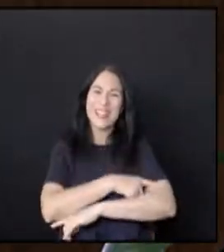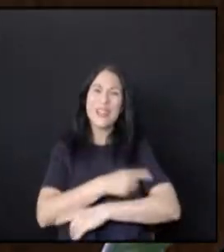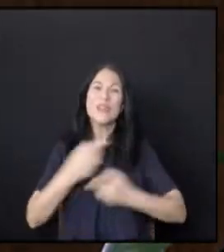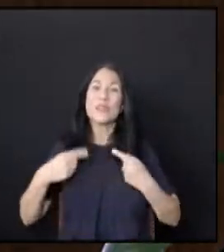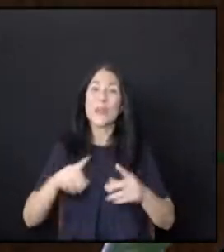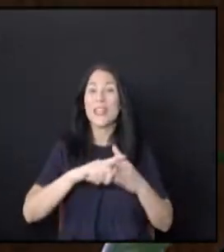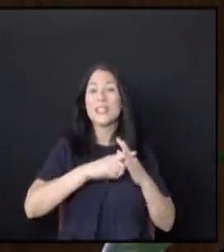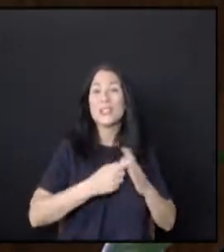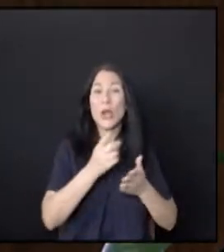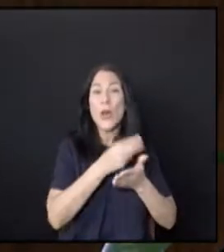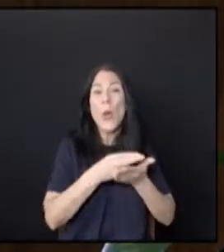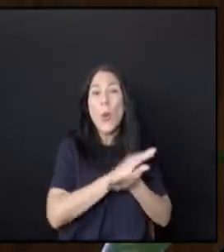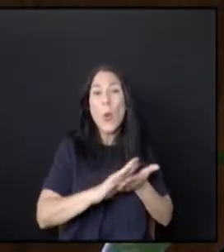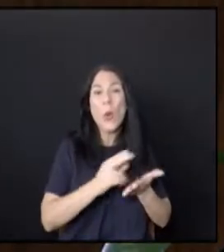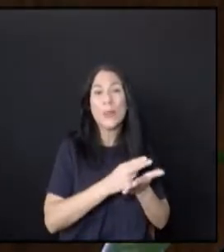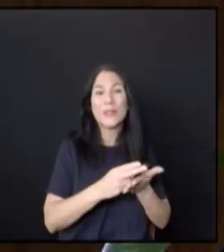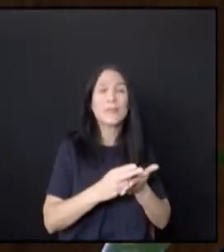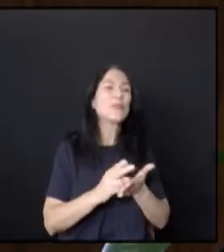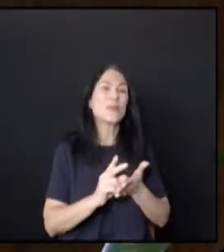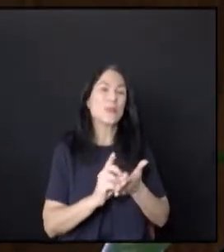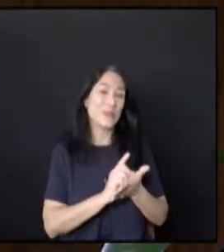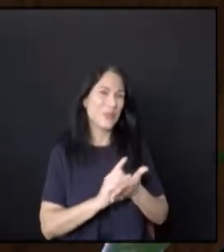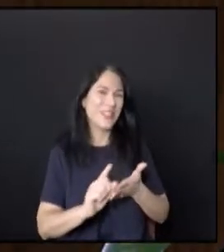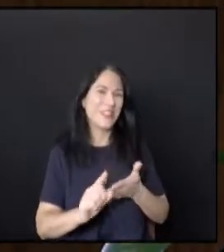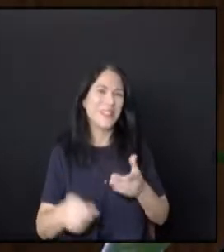sing together. Here we go.